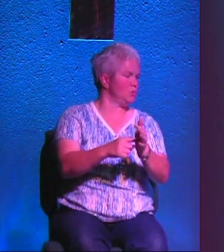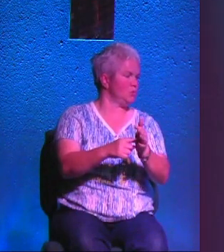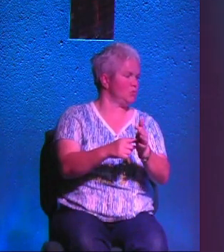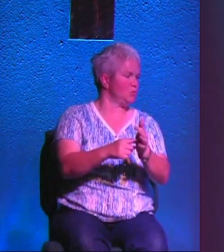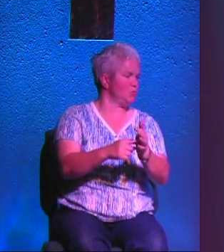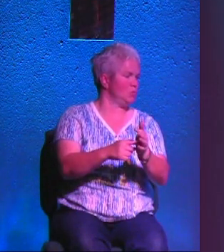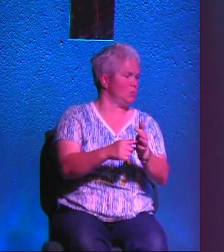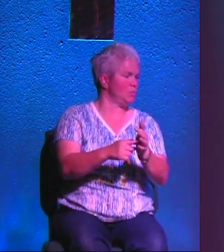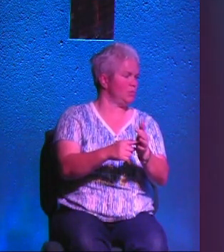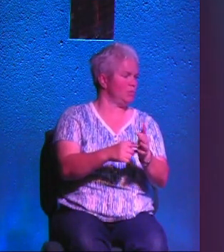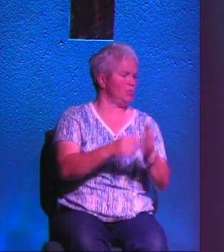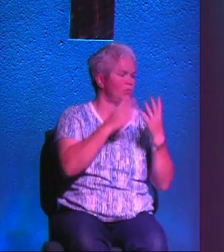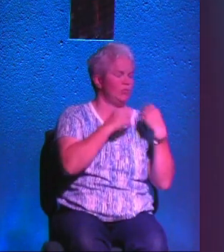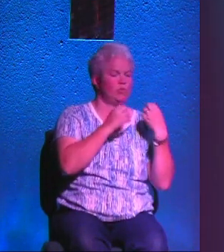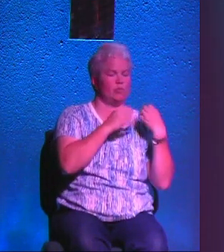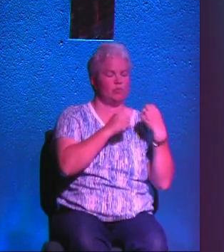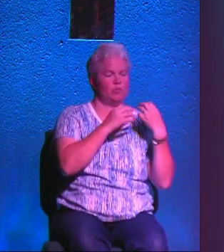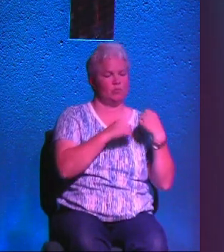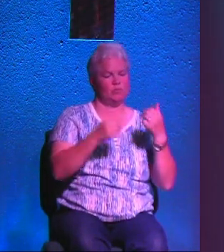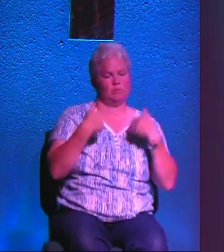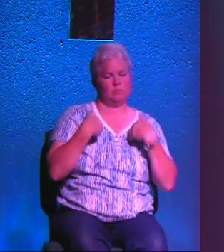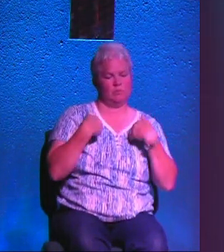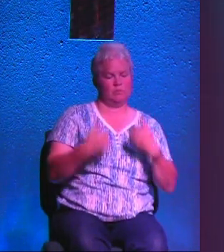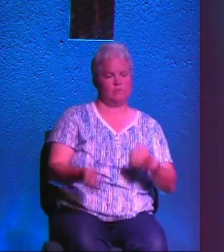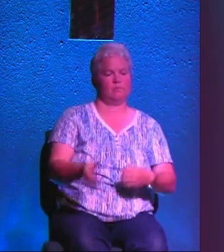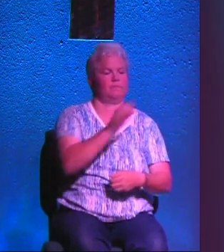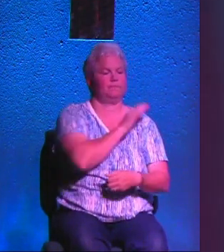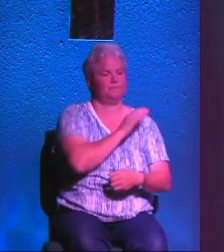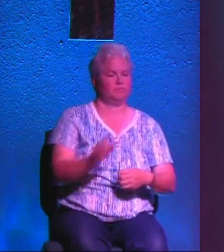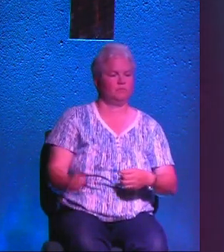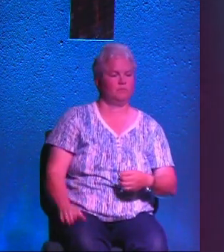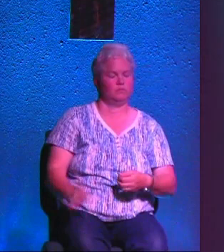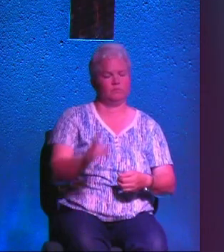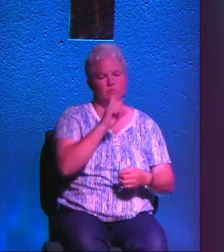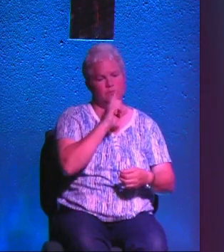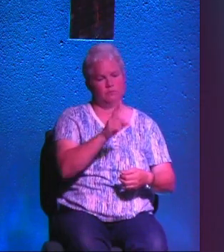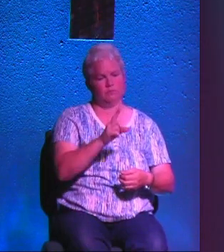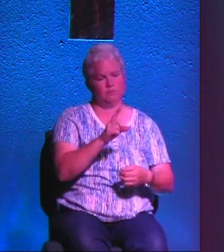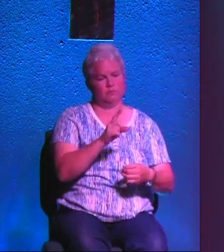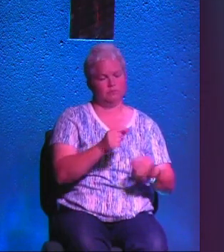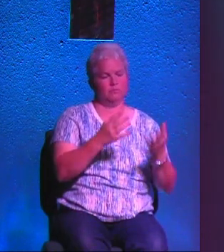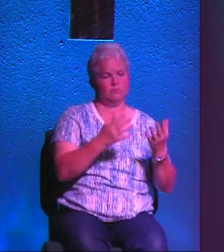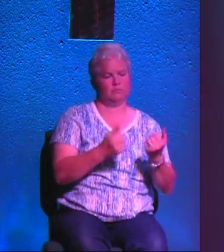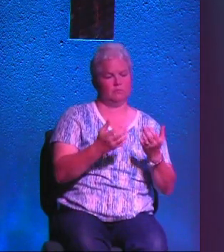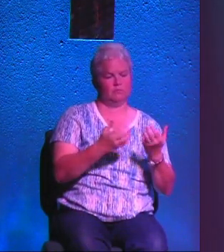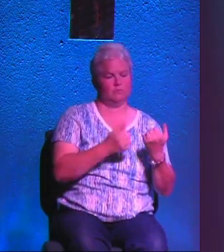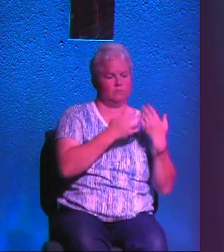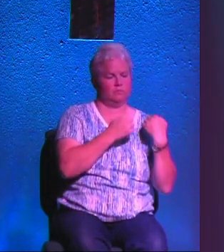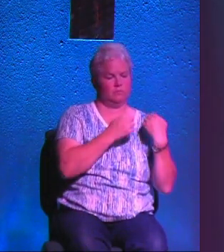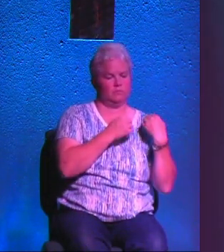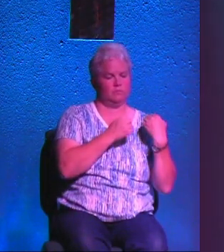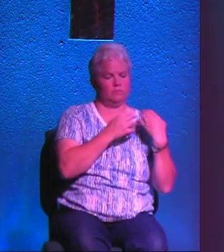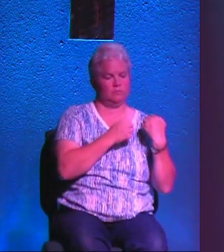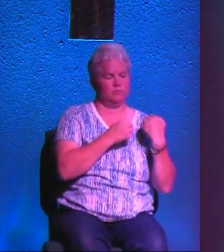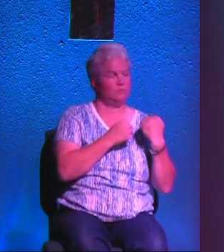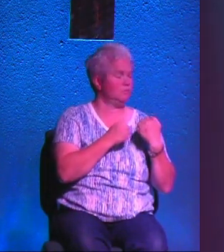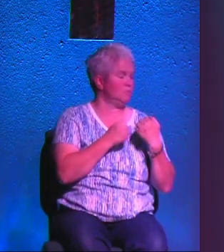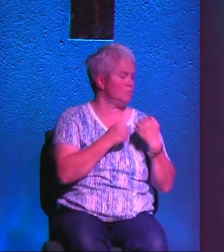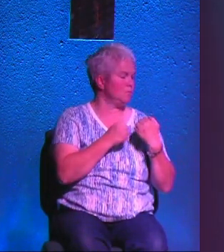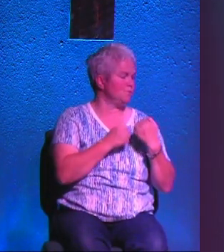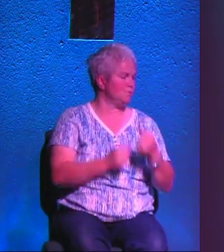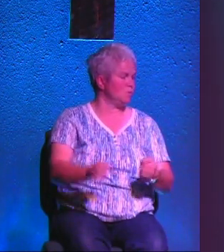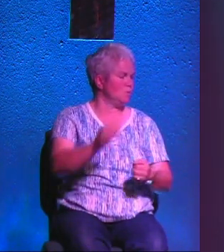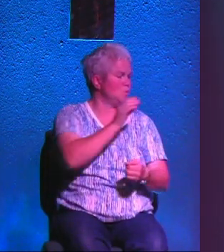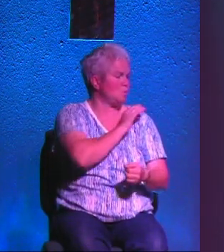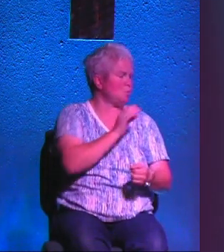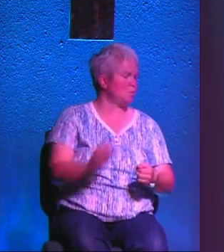the reliance we desire to have in Christ. If you truly desire to have a reliance